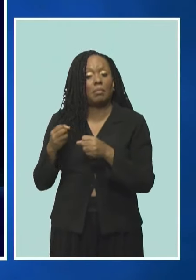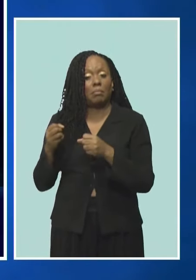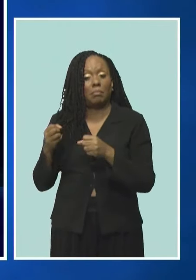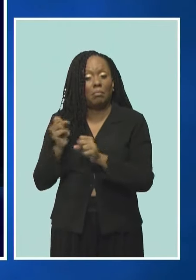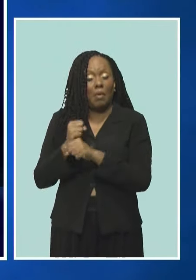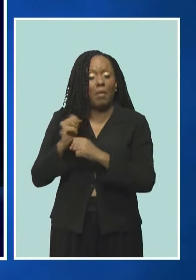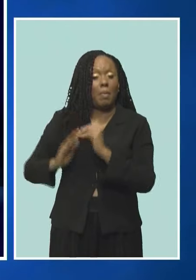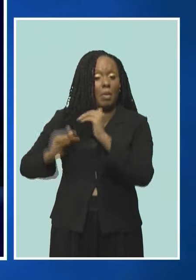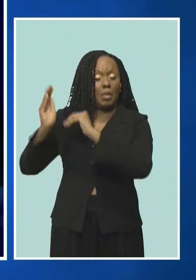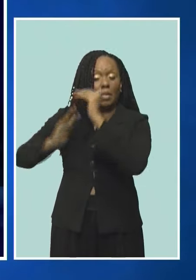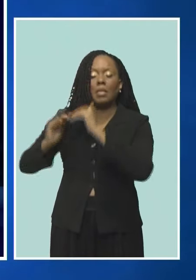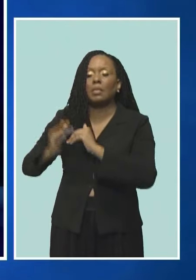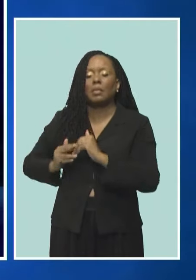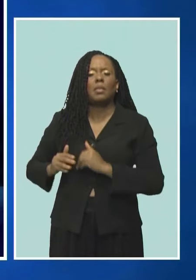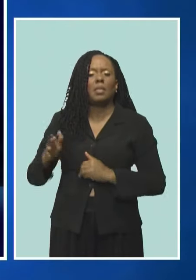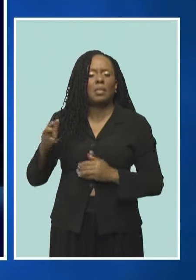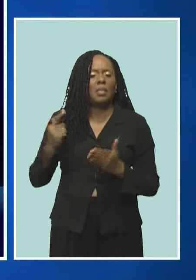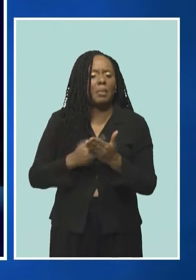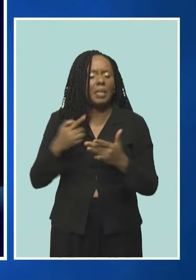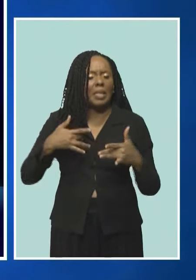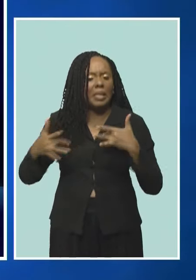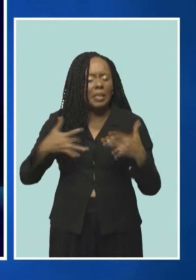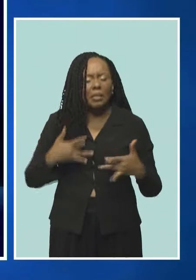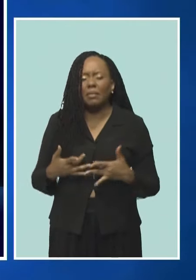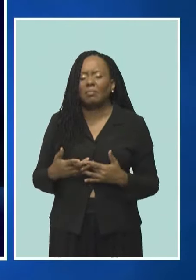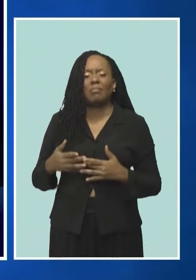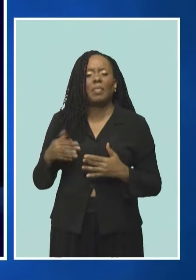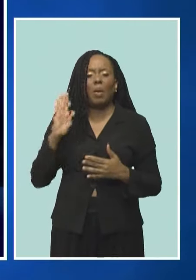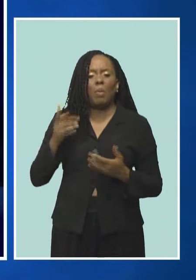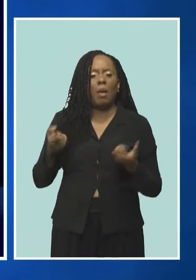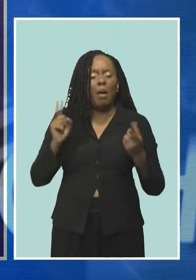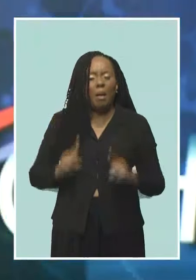is true in international manufacturing as well as local manufacturing.